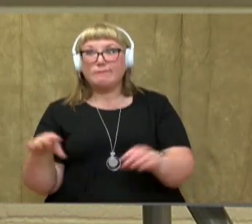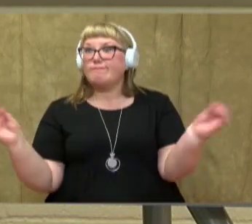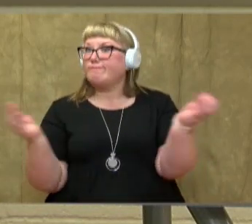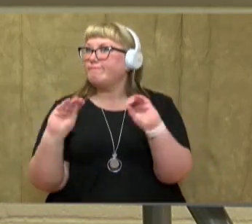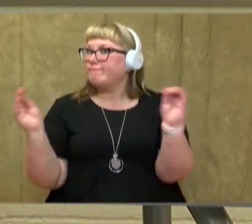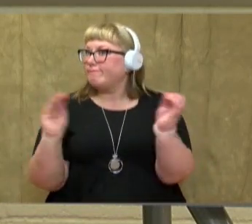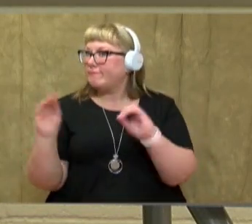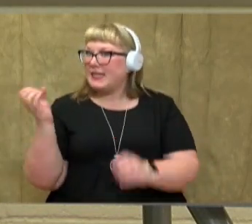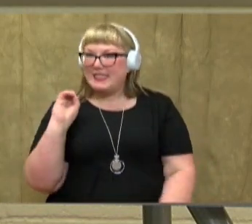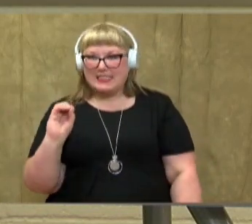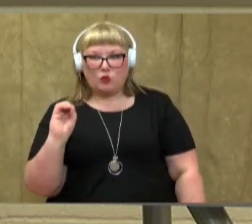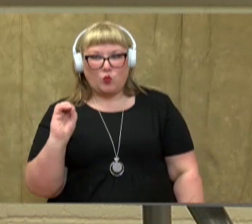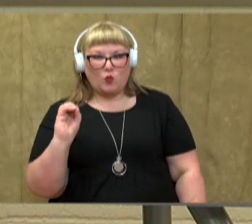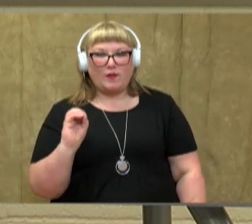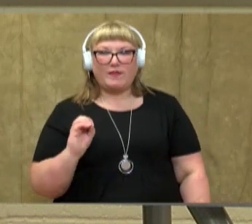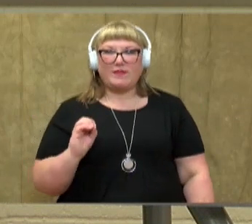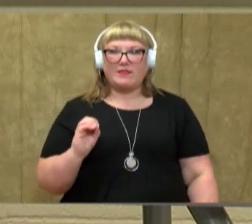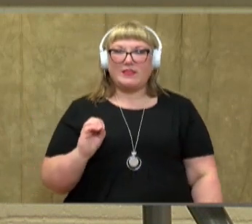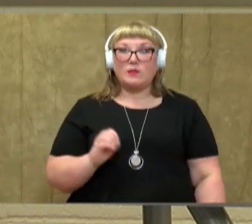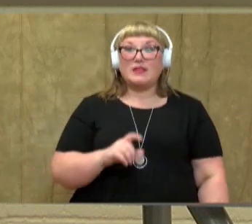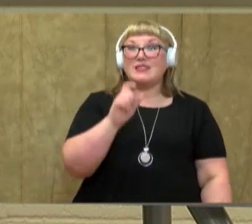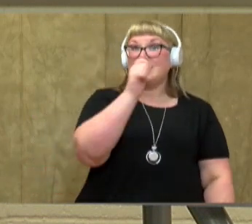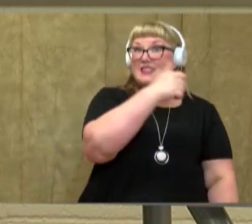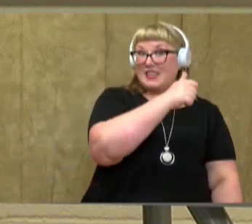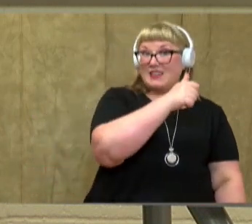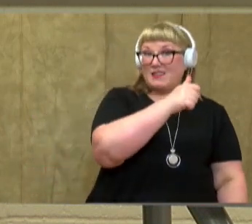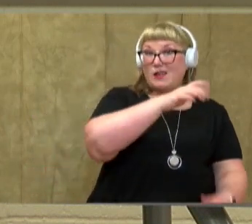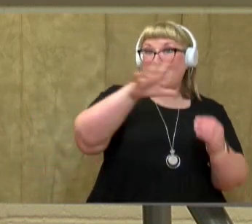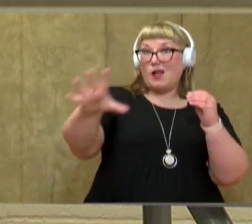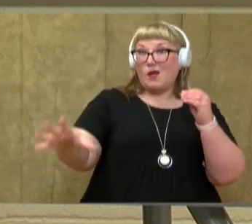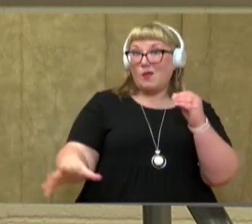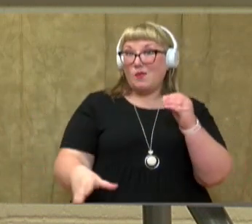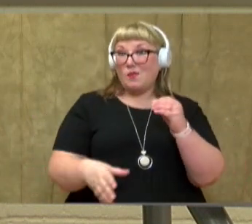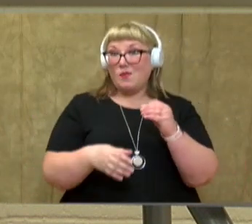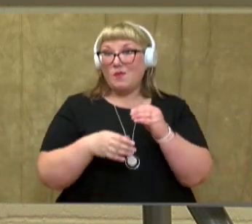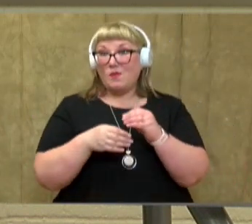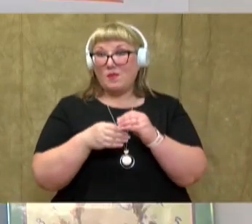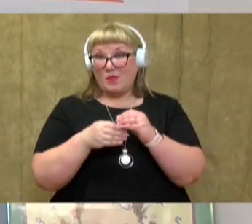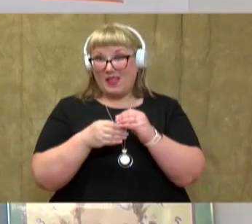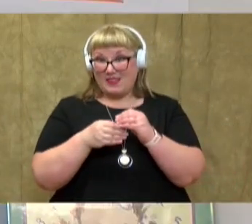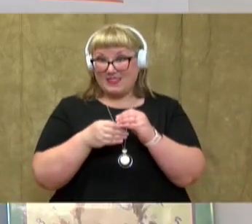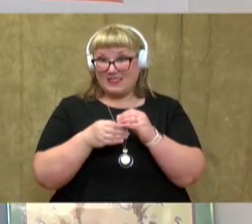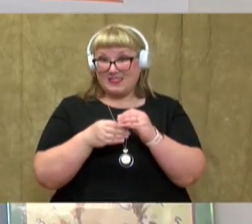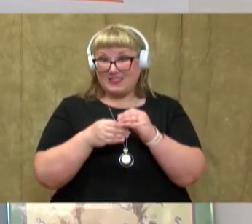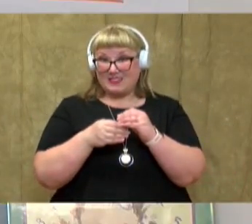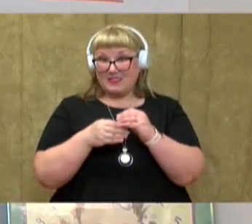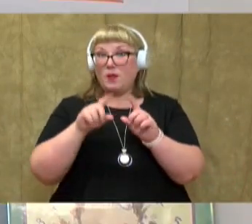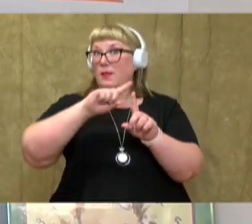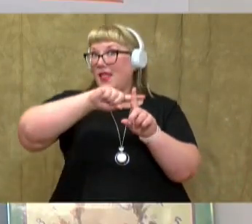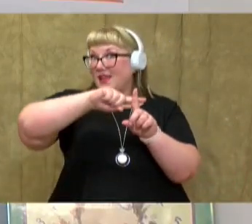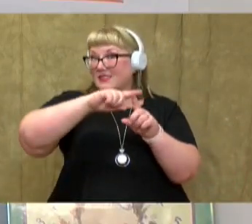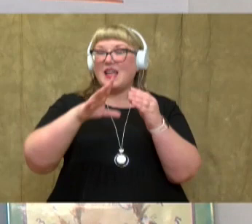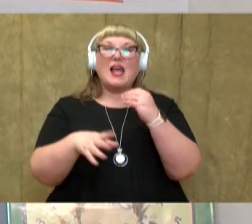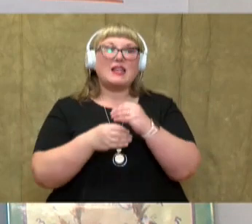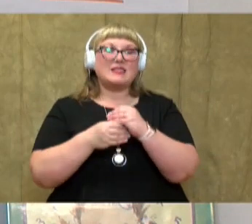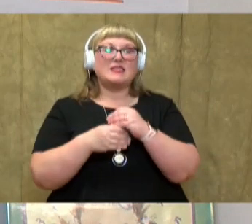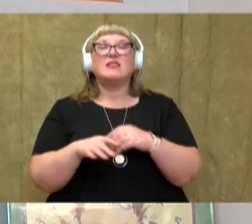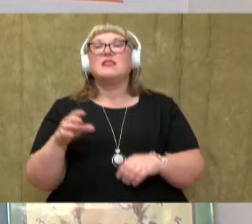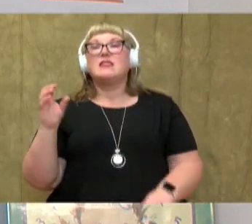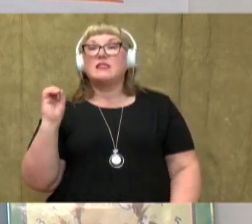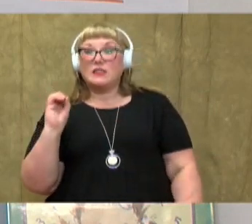are 0 in our green basket, so our number sentence will be 10 plus